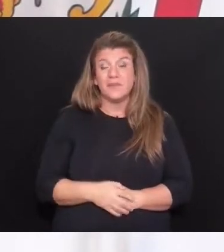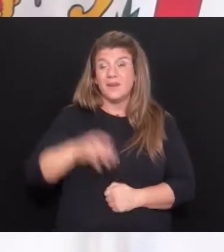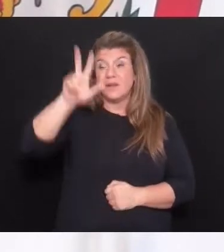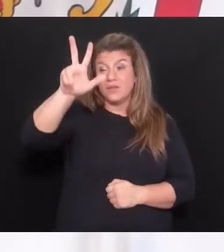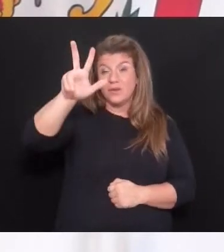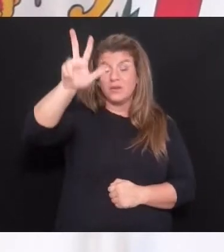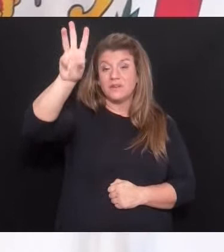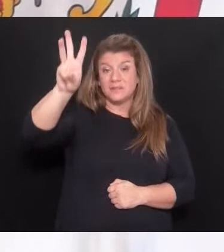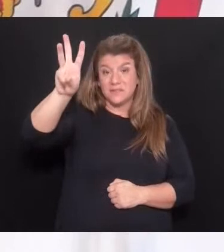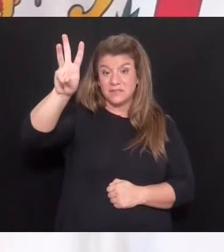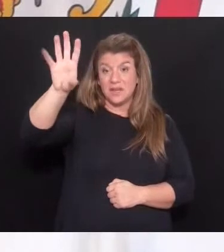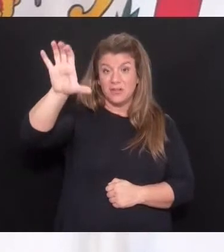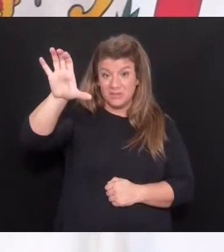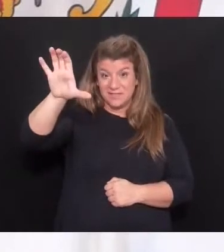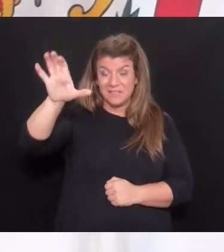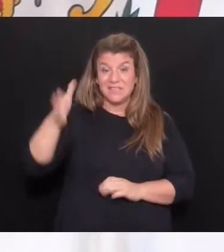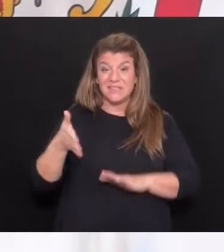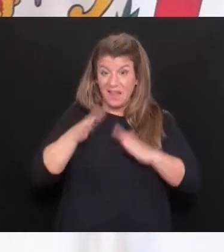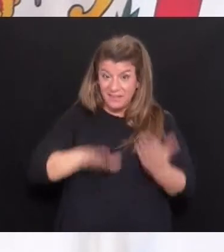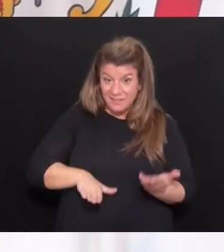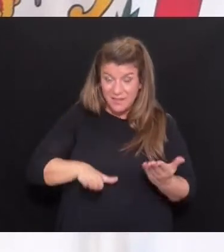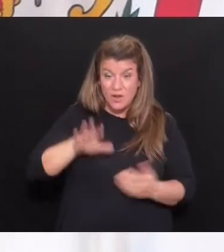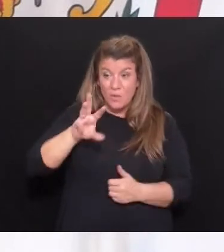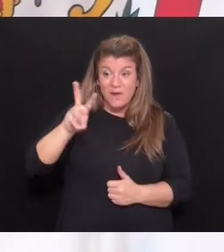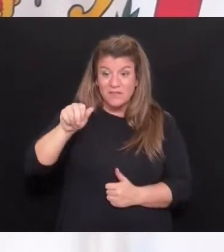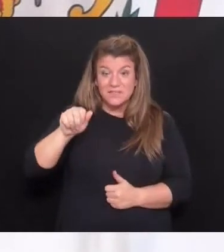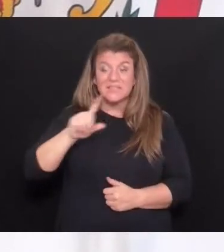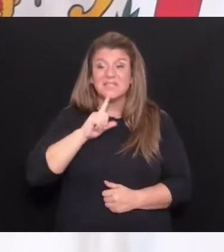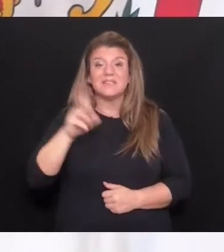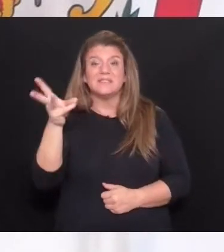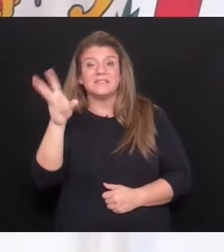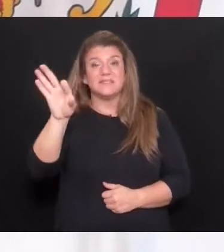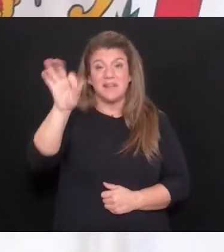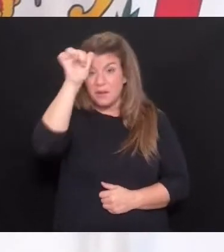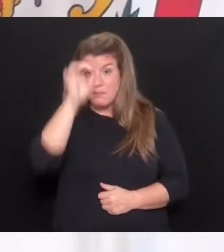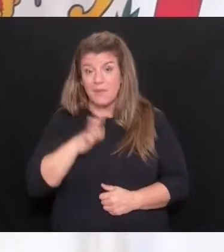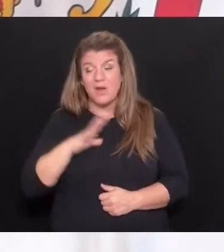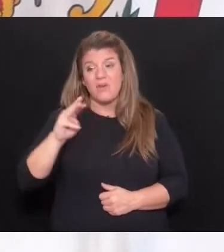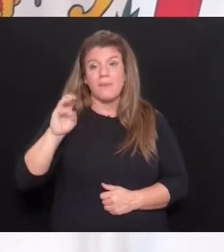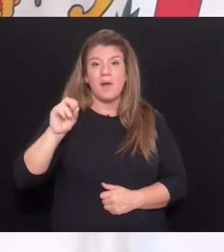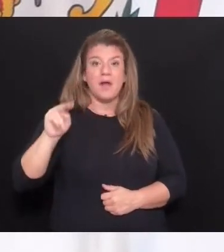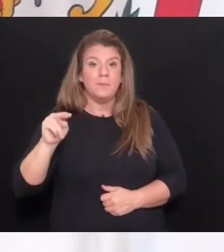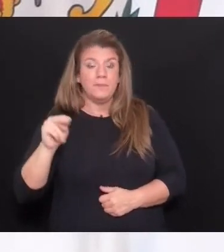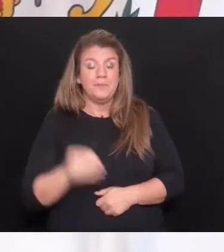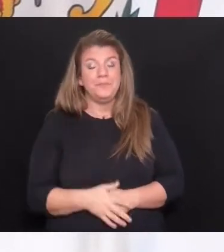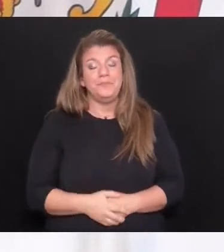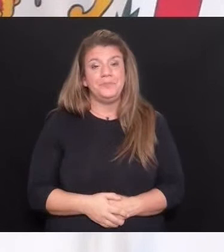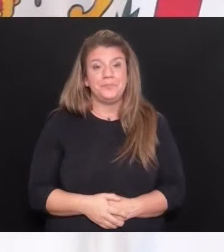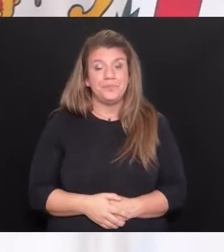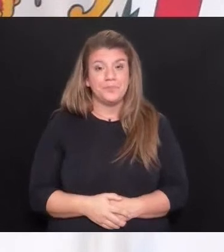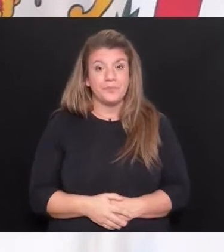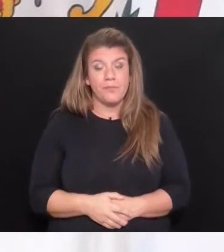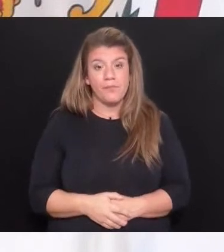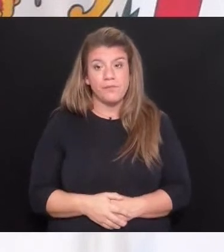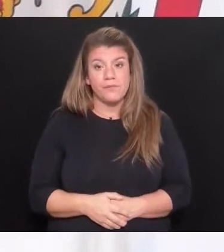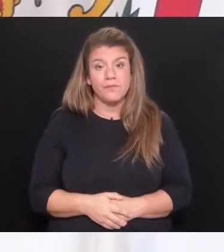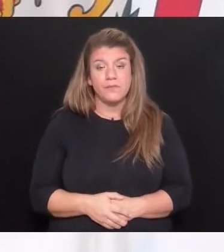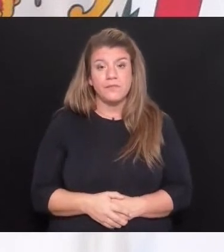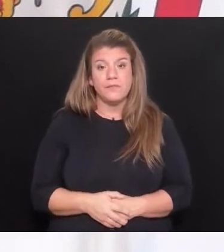3,600th death in West Virginia is a 69-year-old male from Monongalia County.